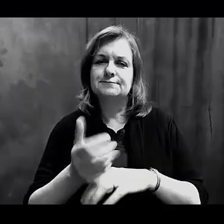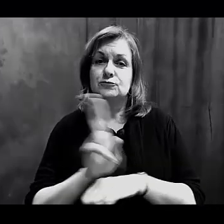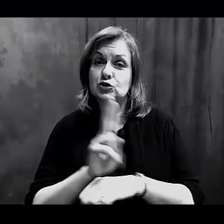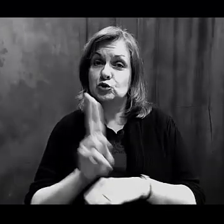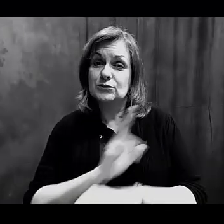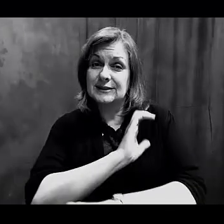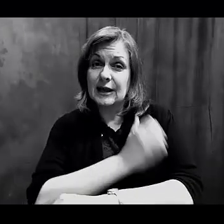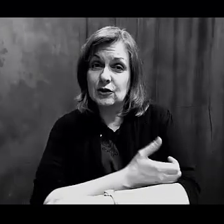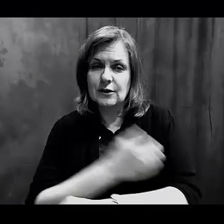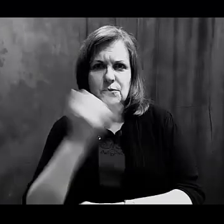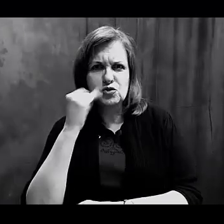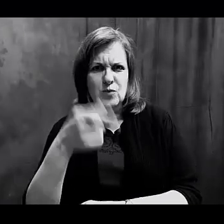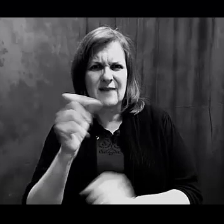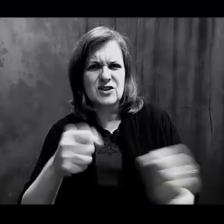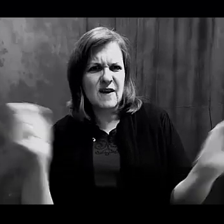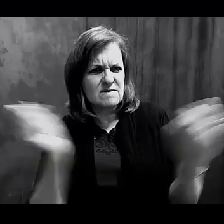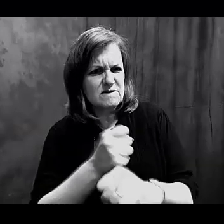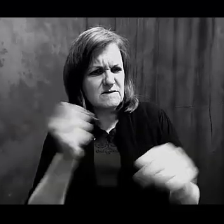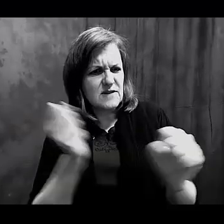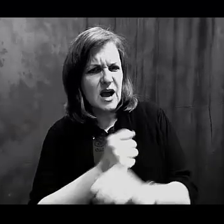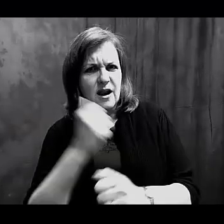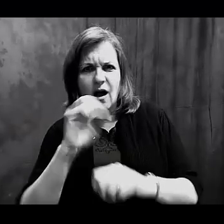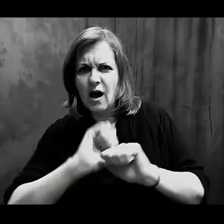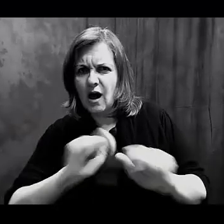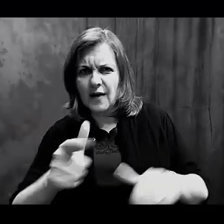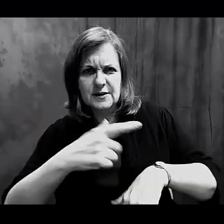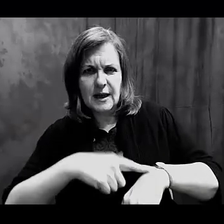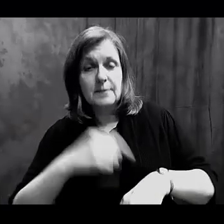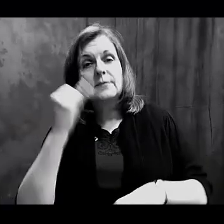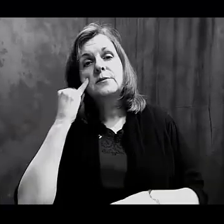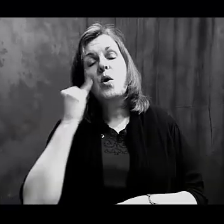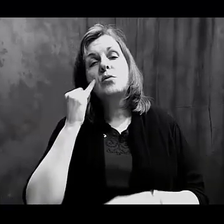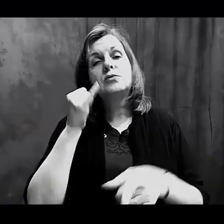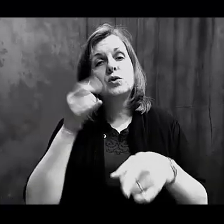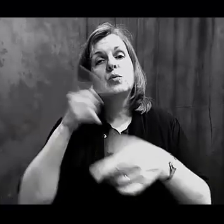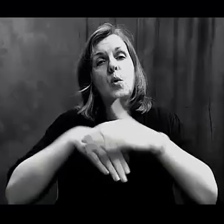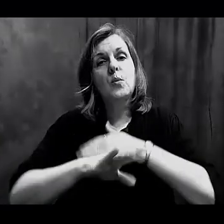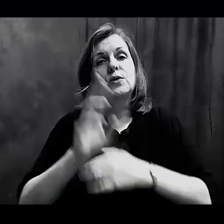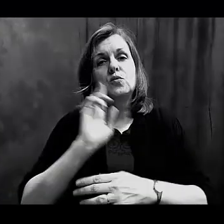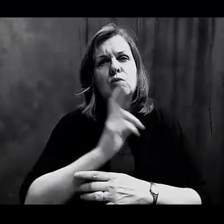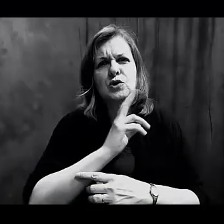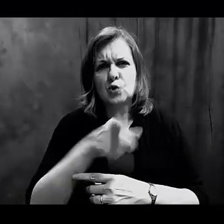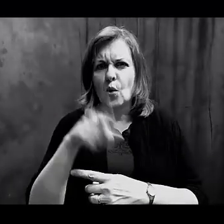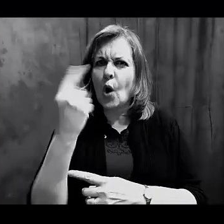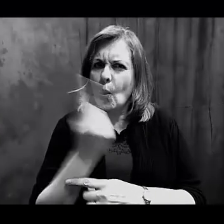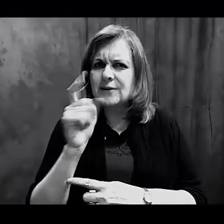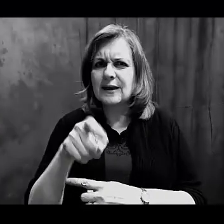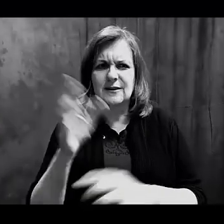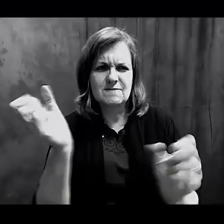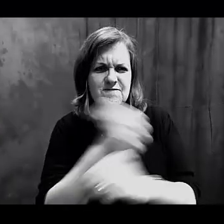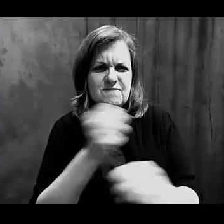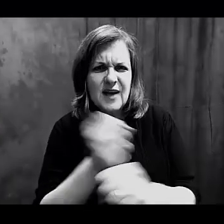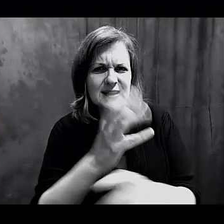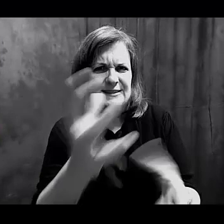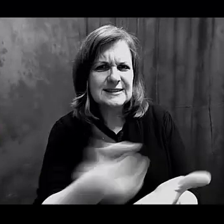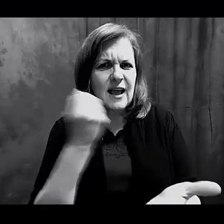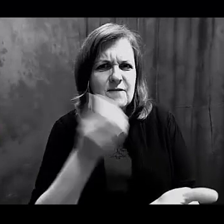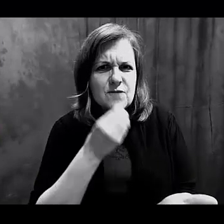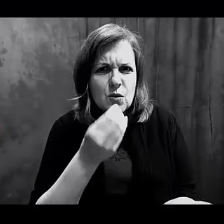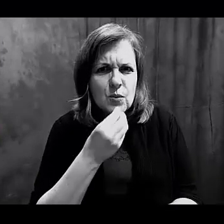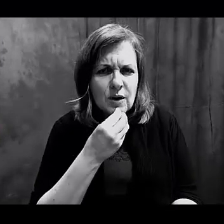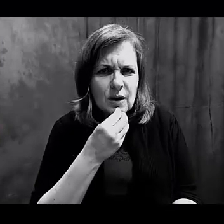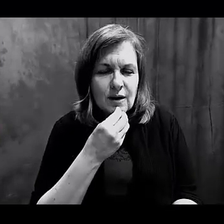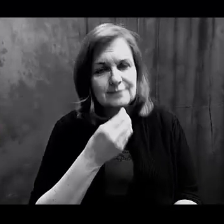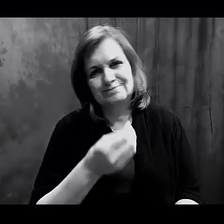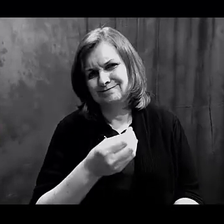being a drain of energy. If you have to fight all the time, if you walked into a restaurant and had to always fight for